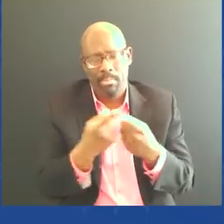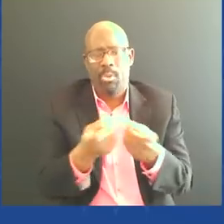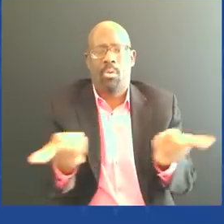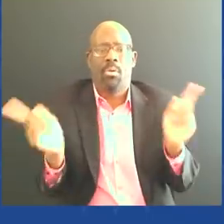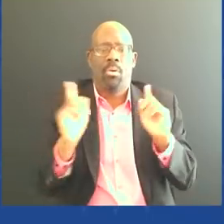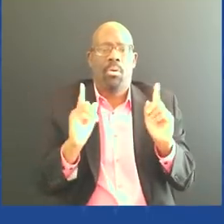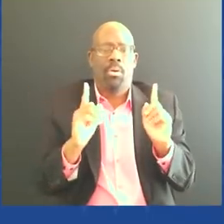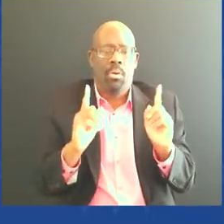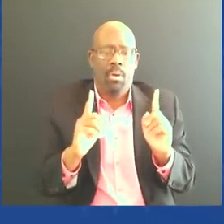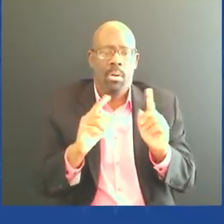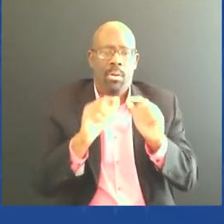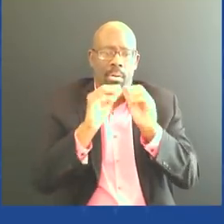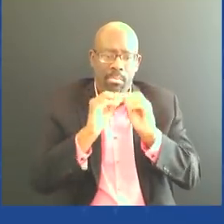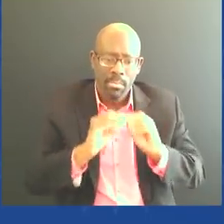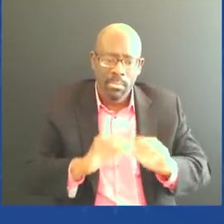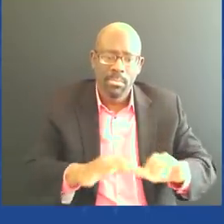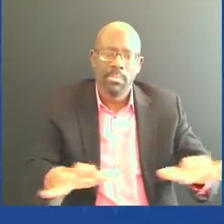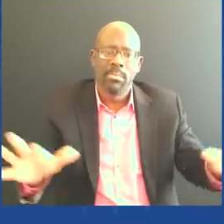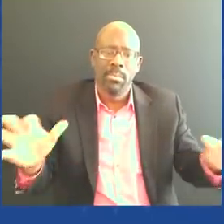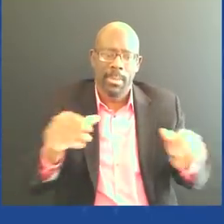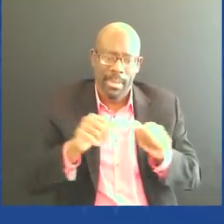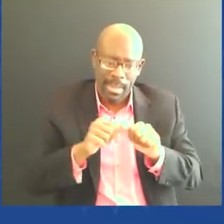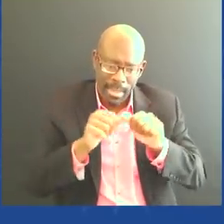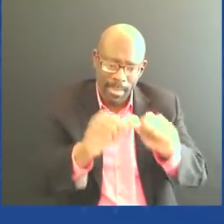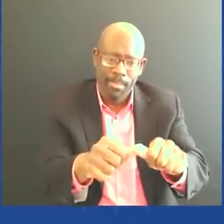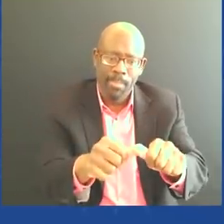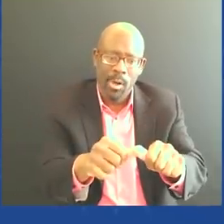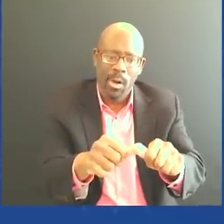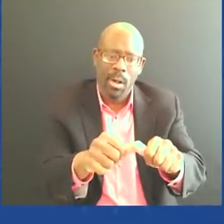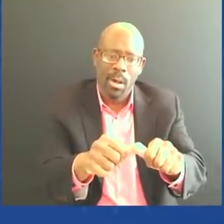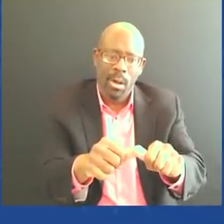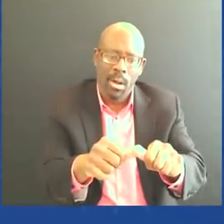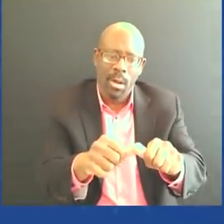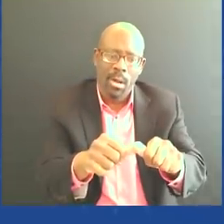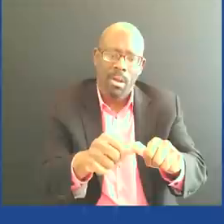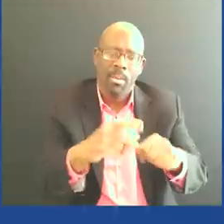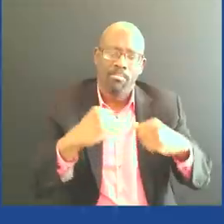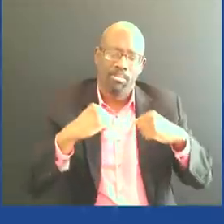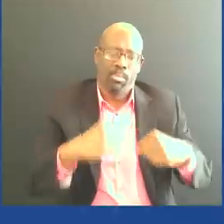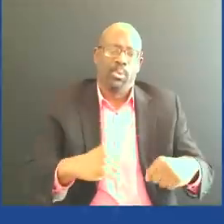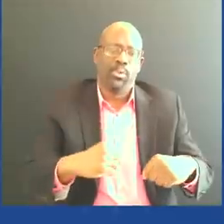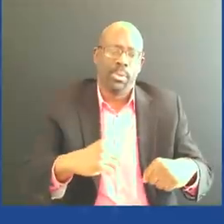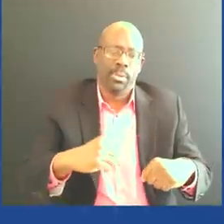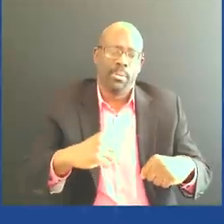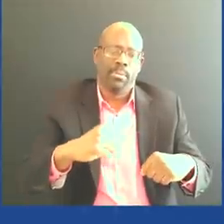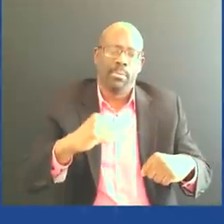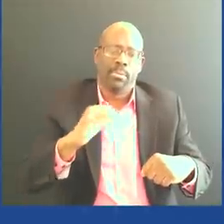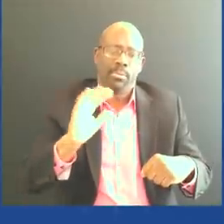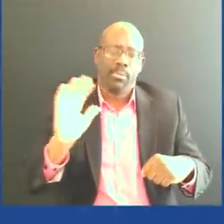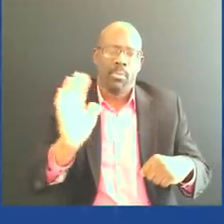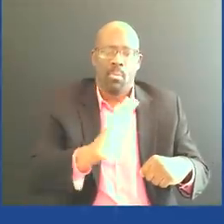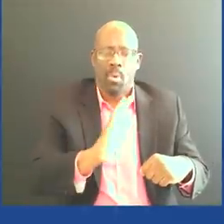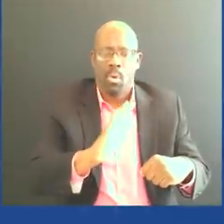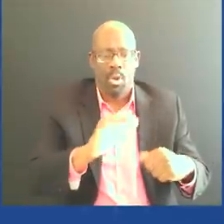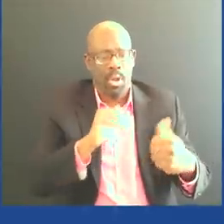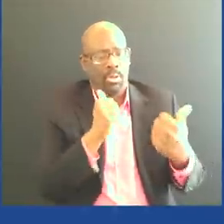us, make your face shine upon us, and be gracious to us.